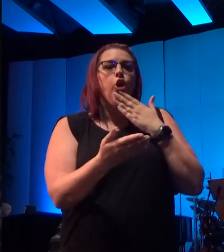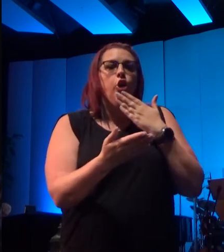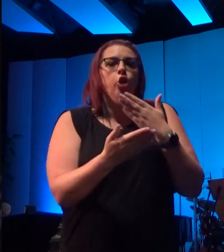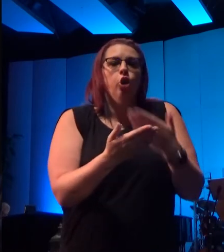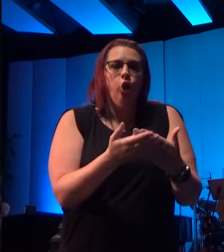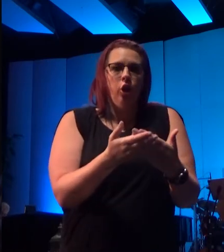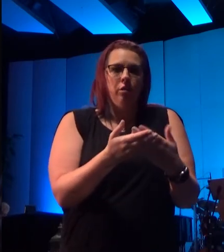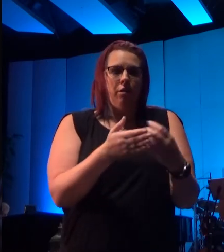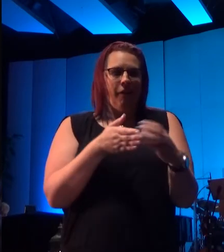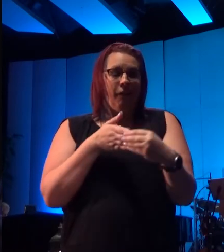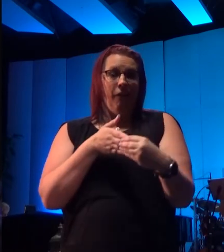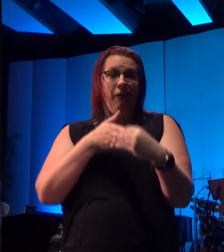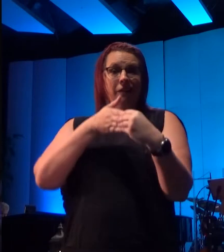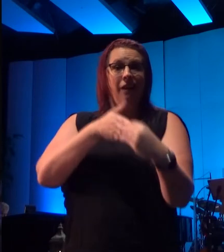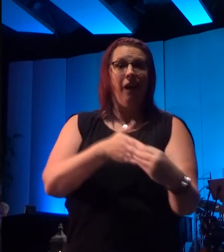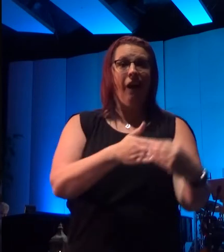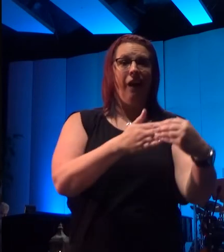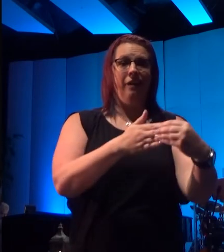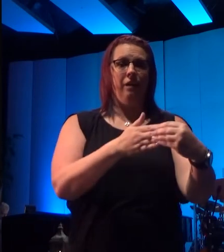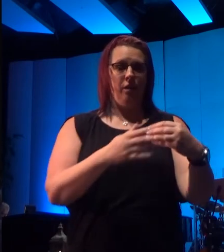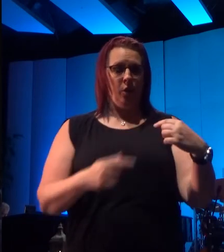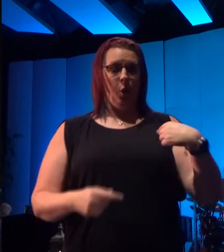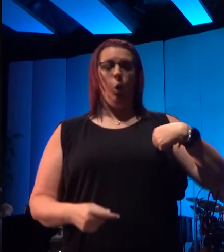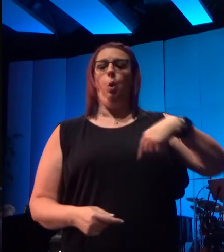guidance. We are fully resourced.